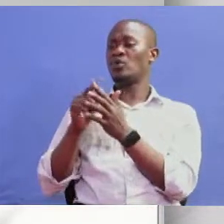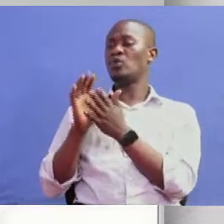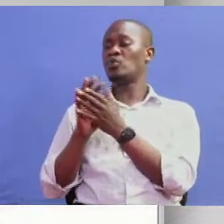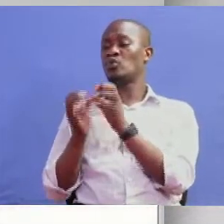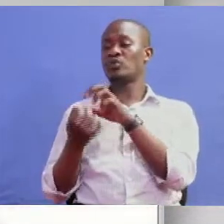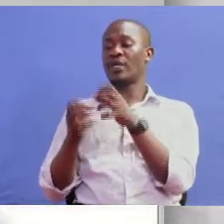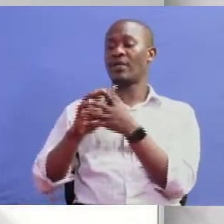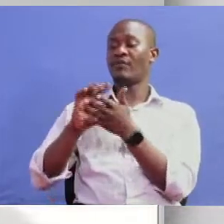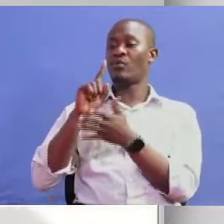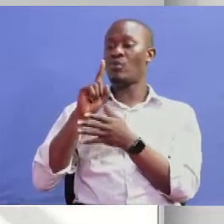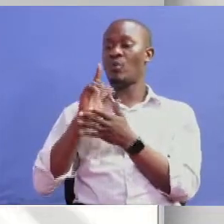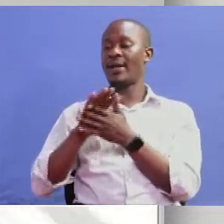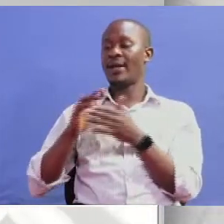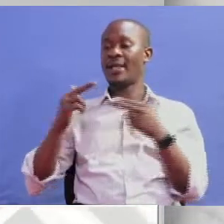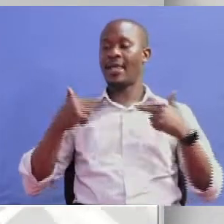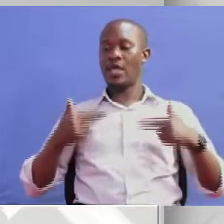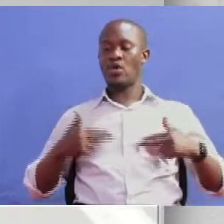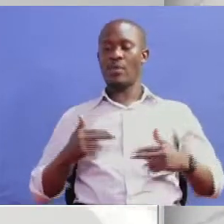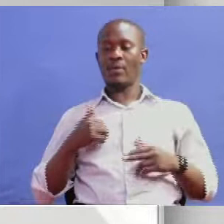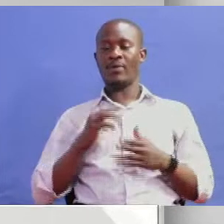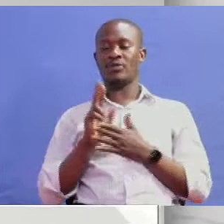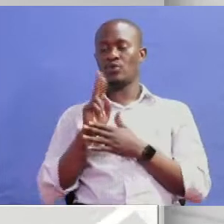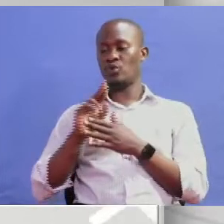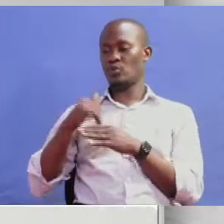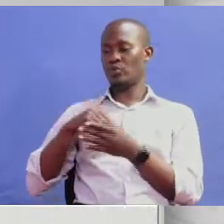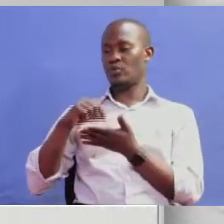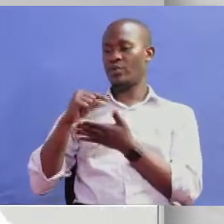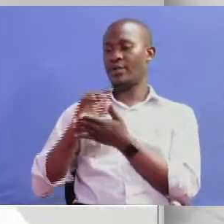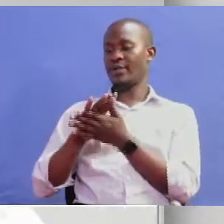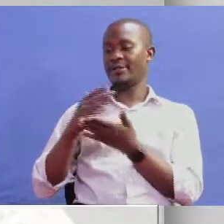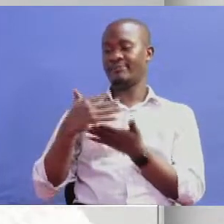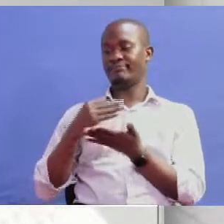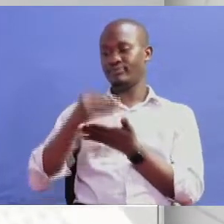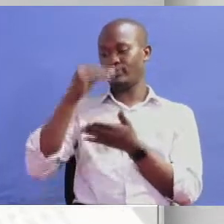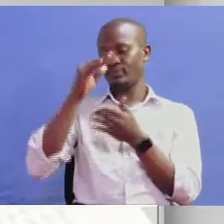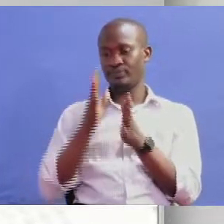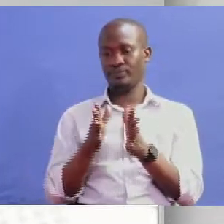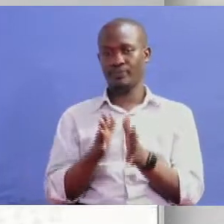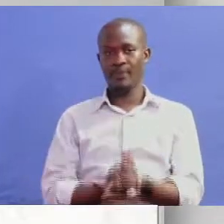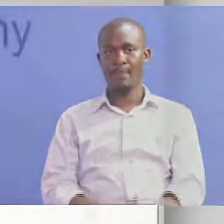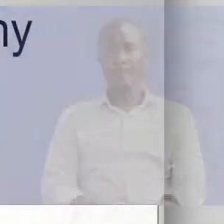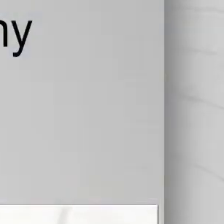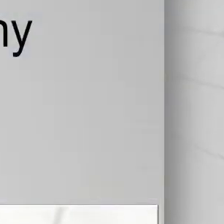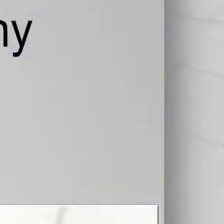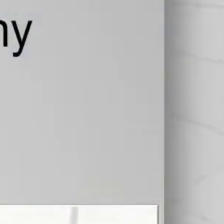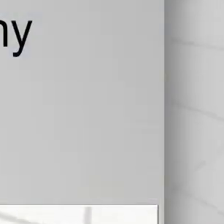sciences, and 1 humanity, were used while grading a candidate.